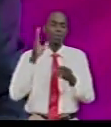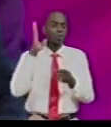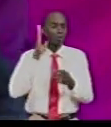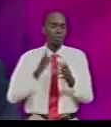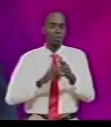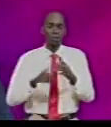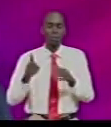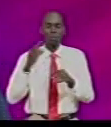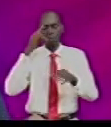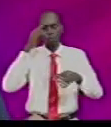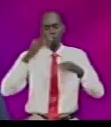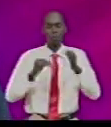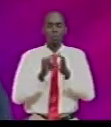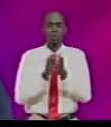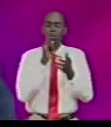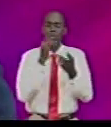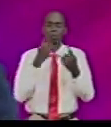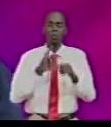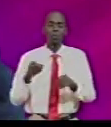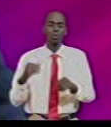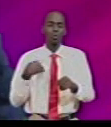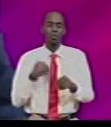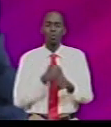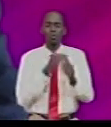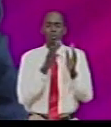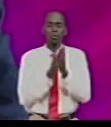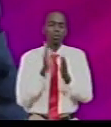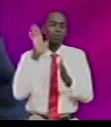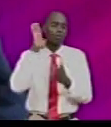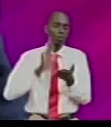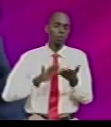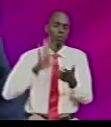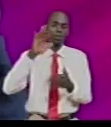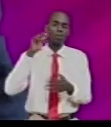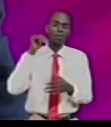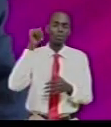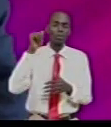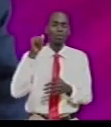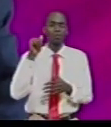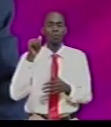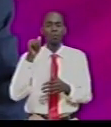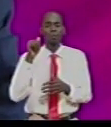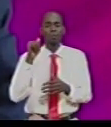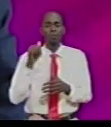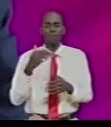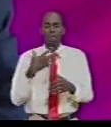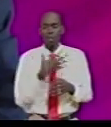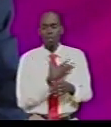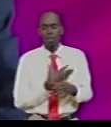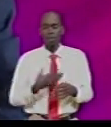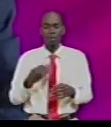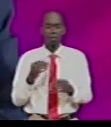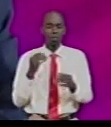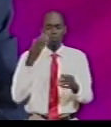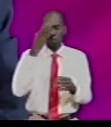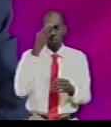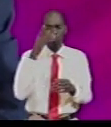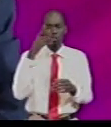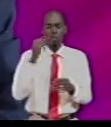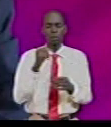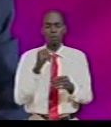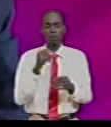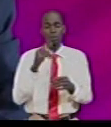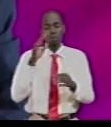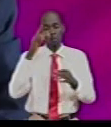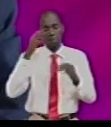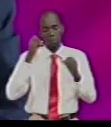is coming. Heavenly Father, we pray you will glorify yourself. Load the man of God with your power, with your vision, with